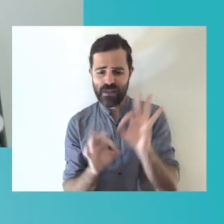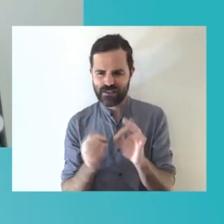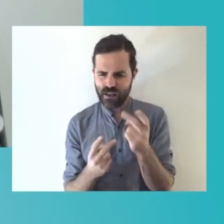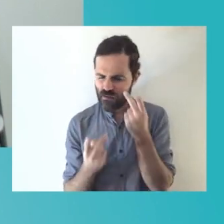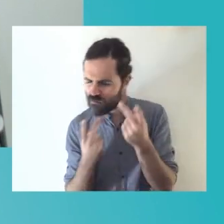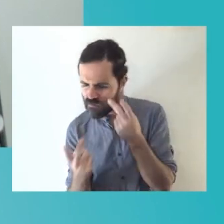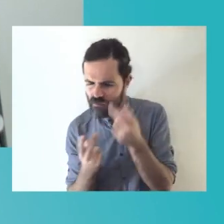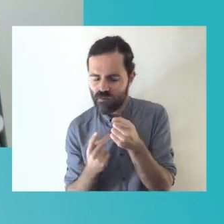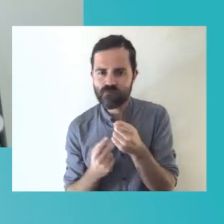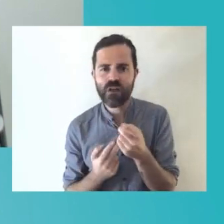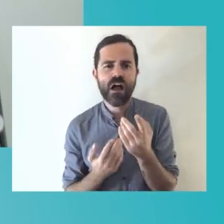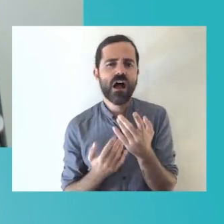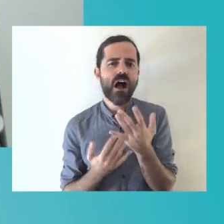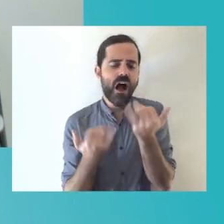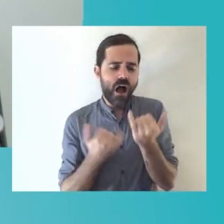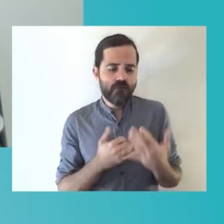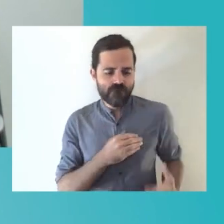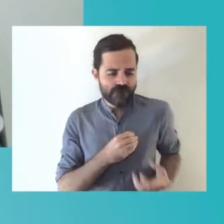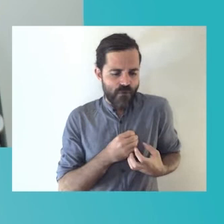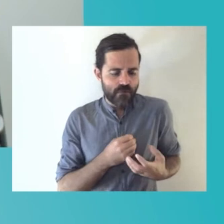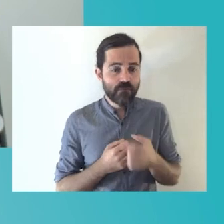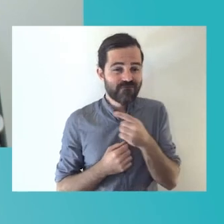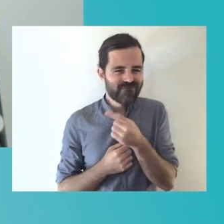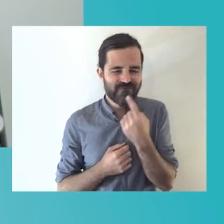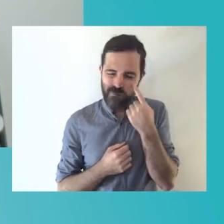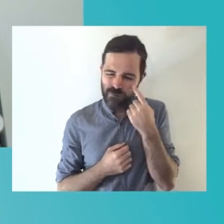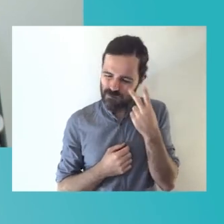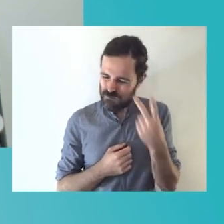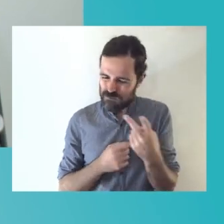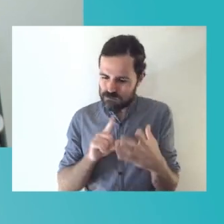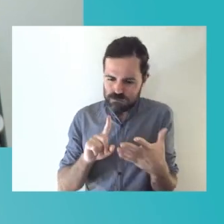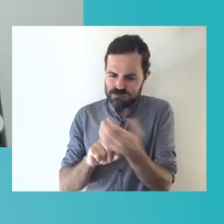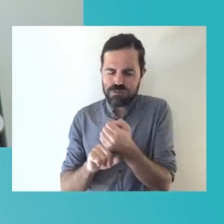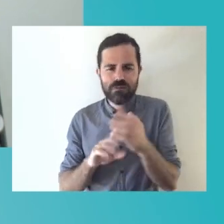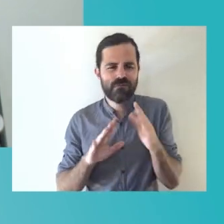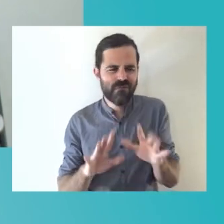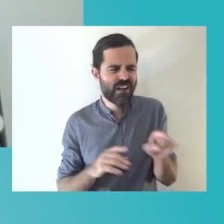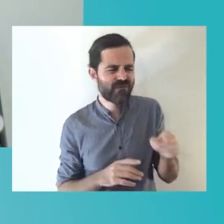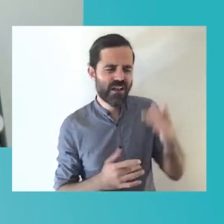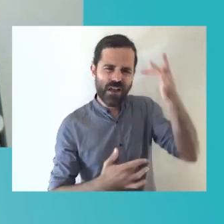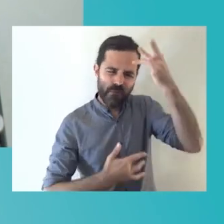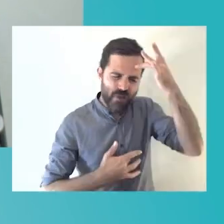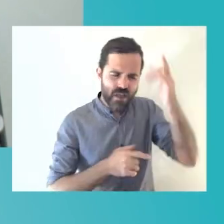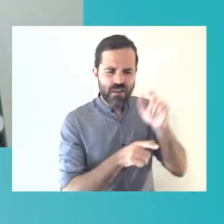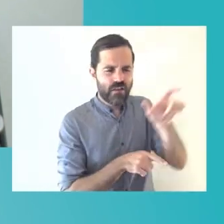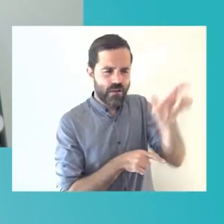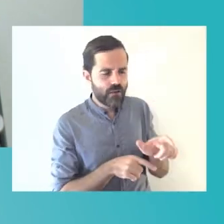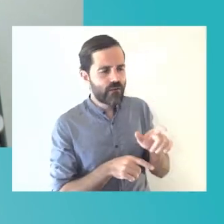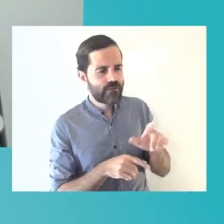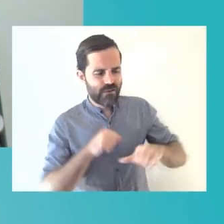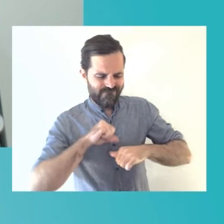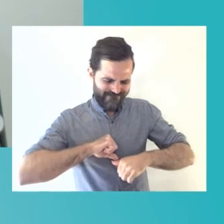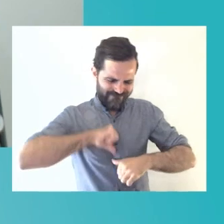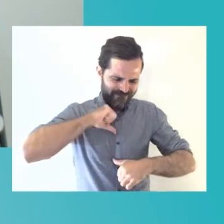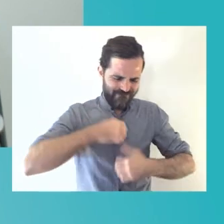of course, lesions that are detected but not diagnosed, and the patients will suffer more invasive tests, surgeries, biopsies, and so